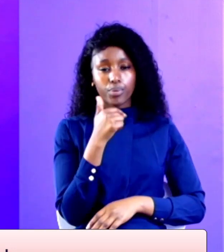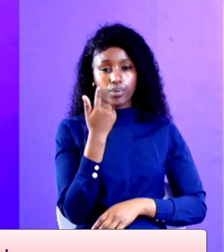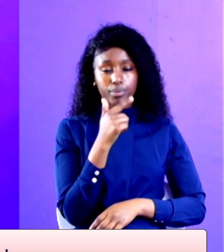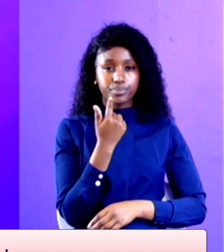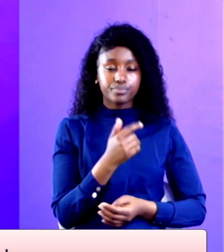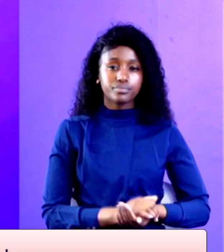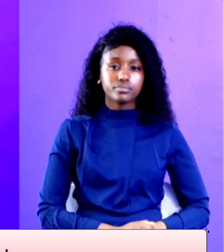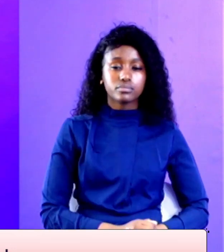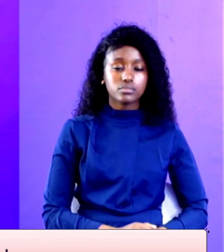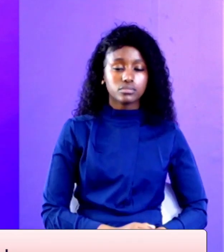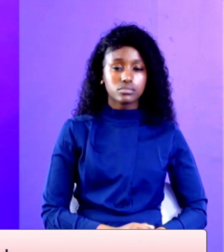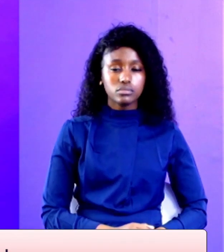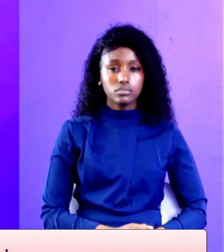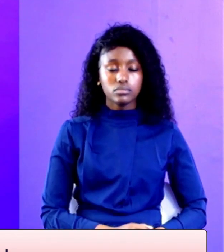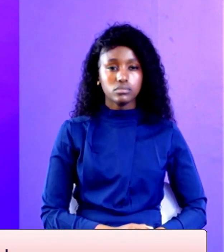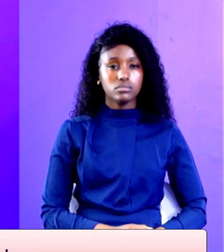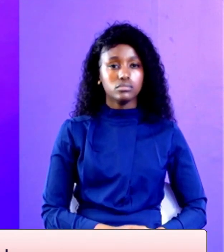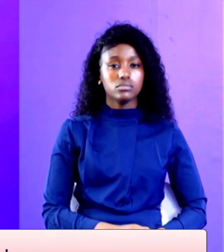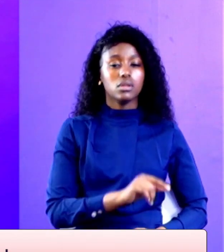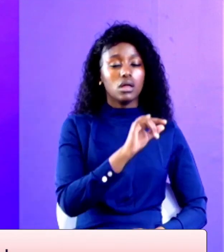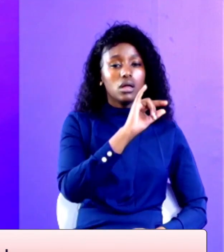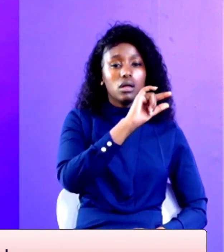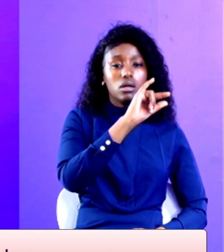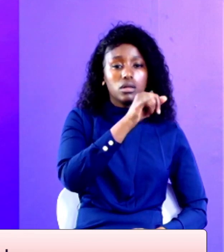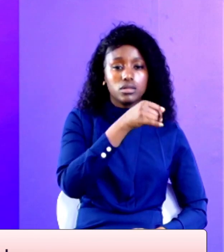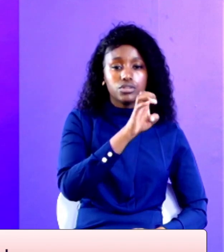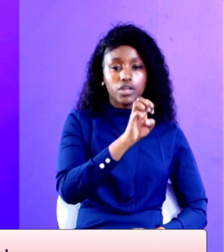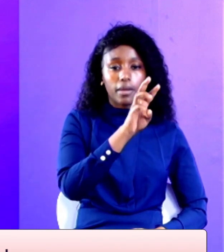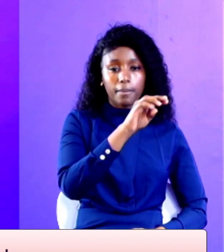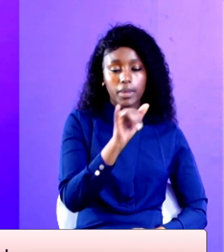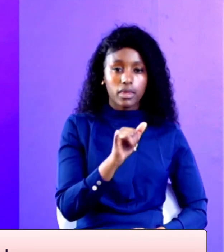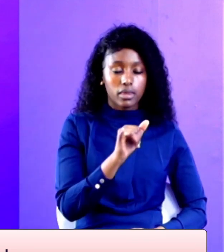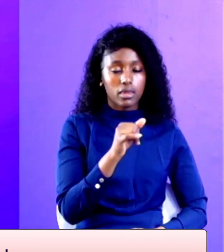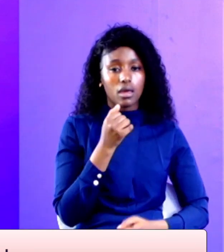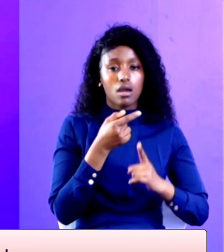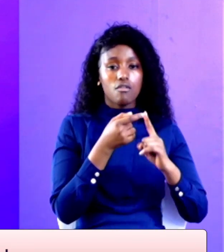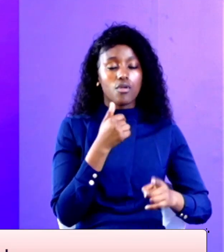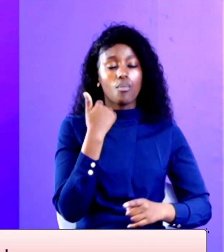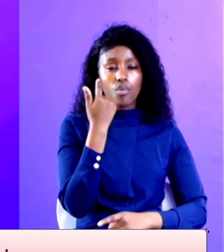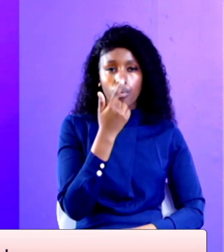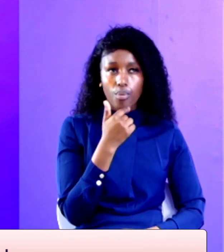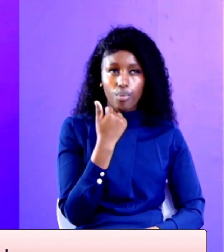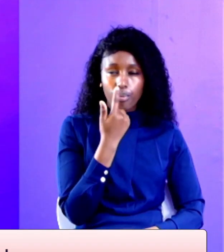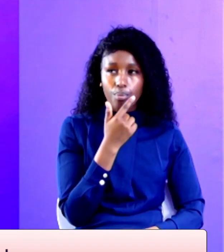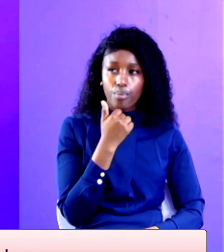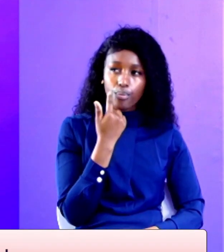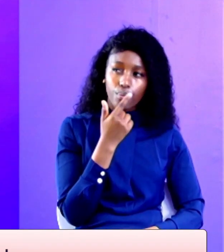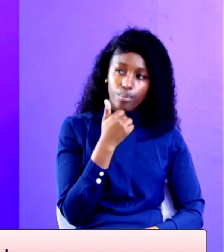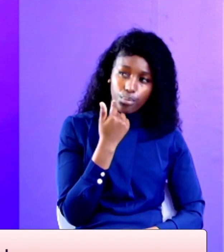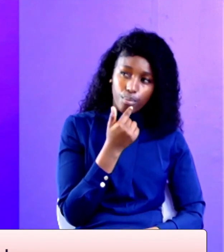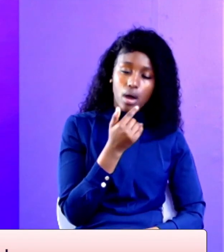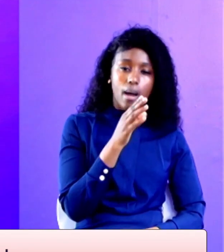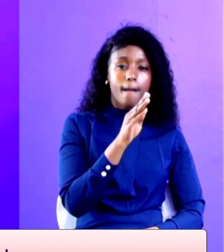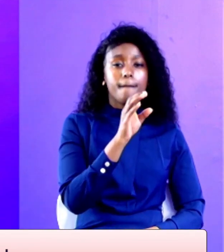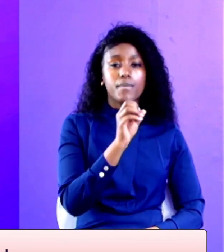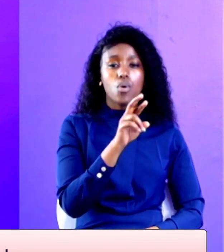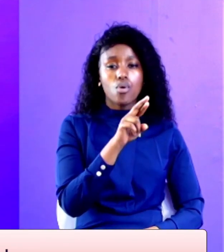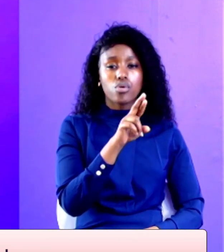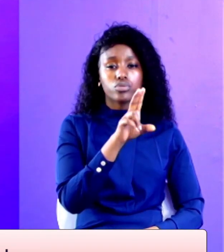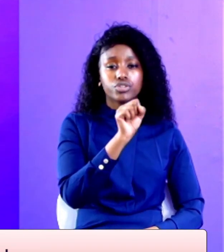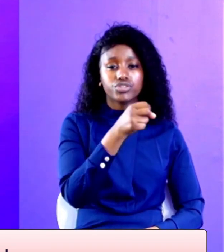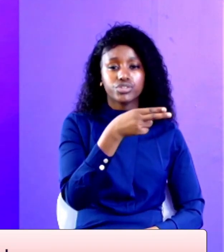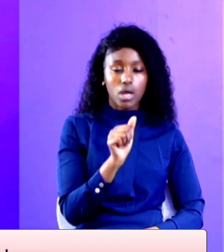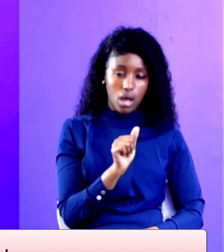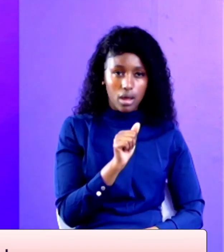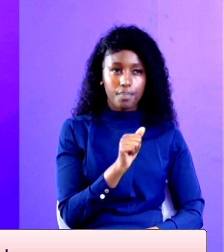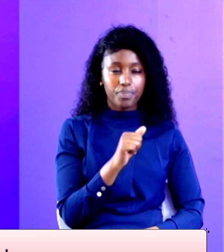other one. Jamie Gittens from, if I'm not wrong, Borussia Dortmund. I